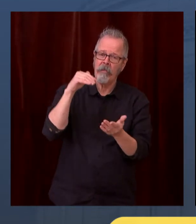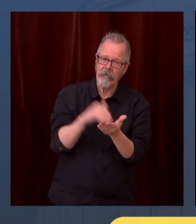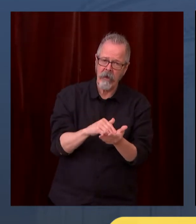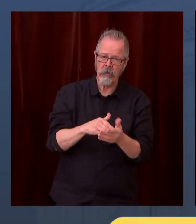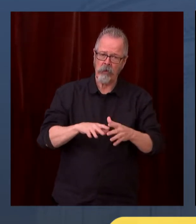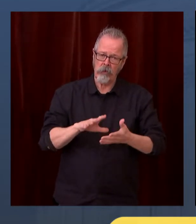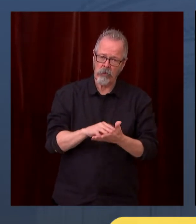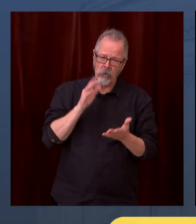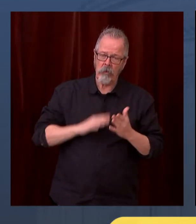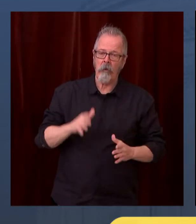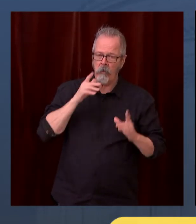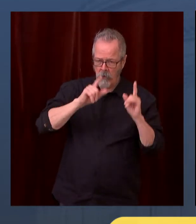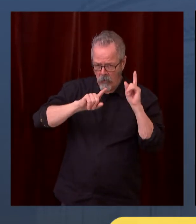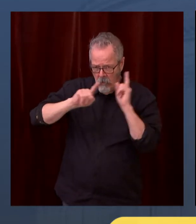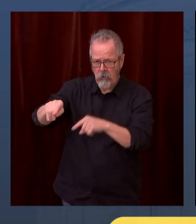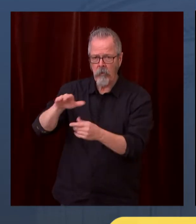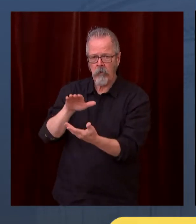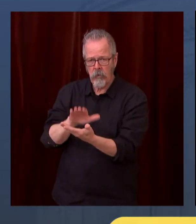the area